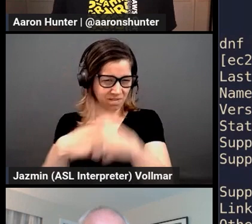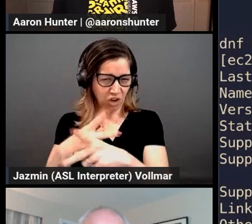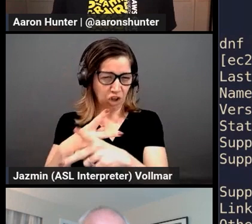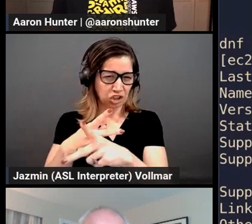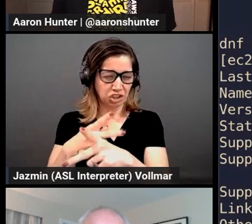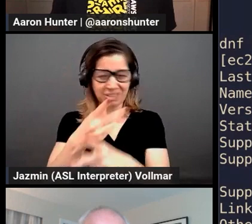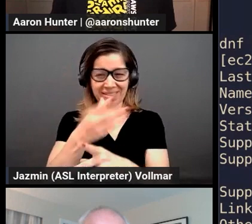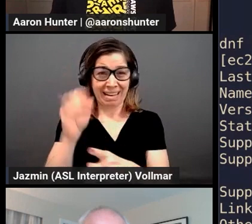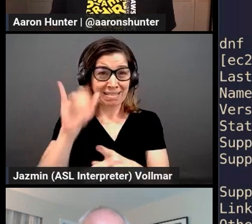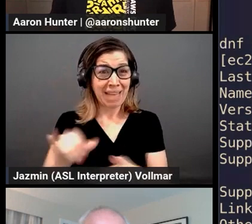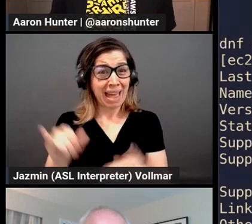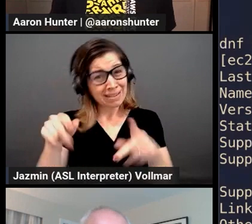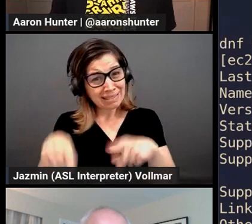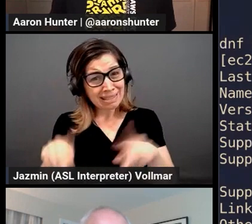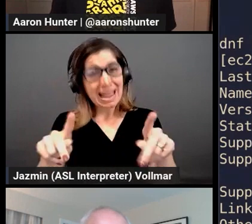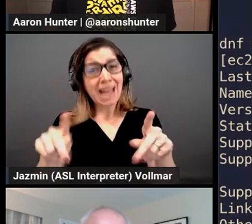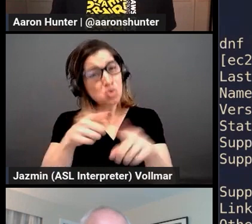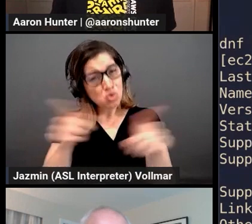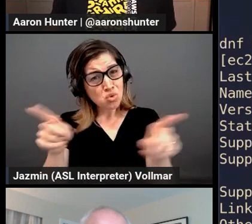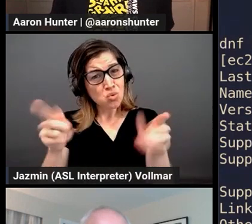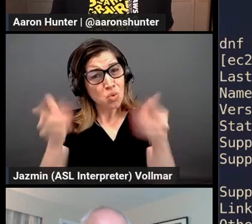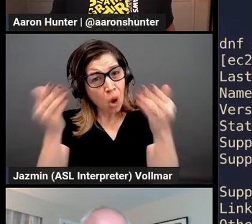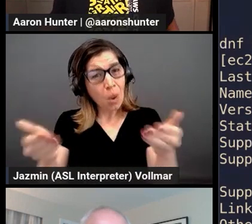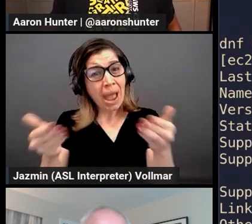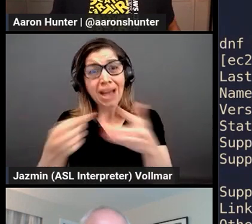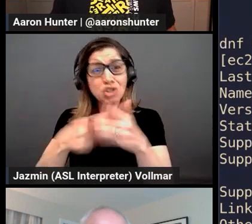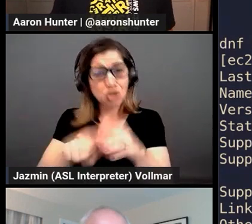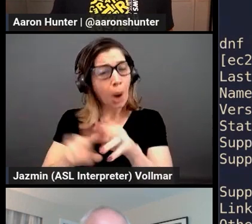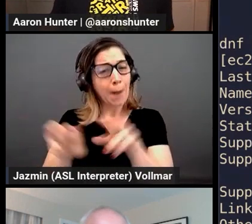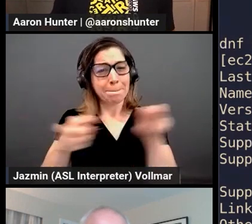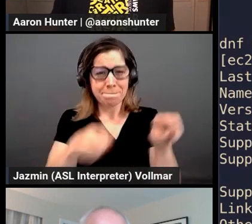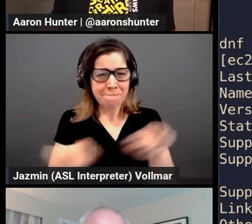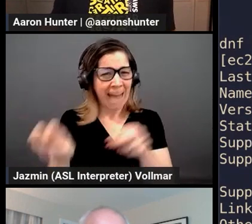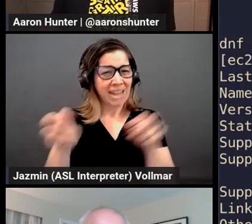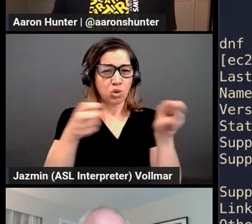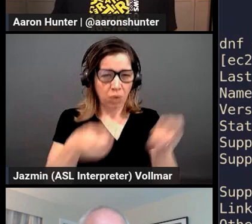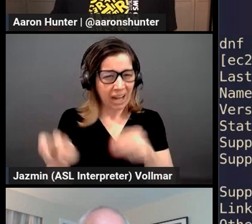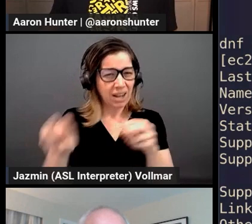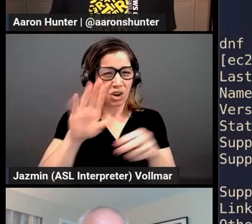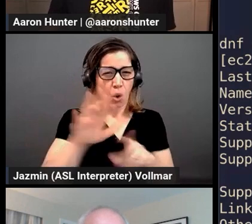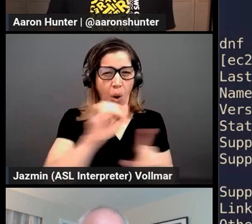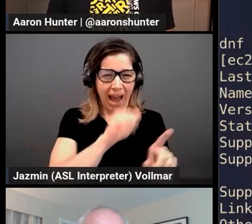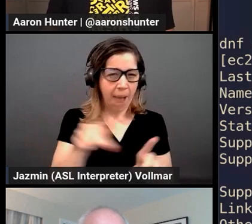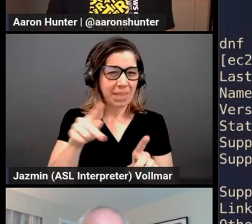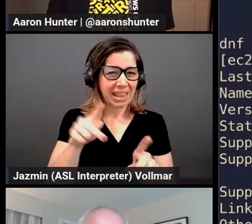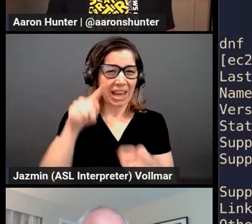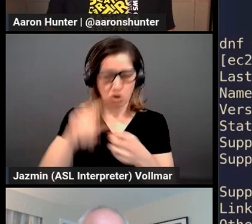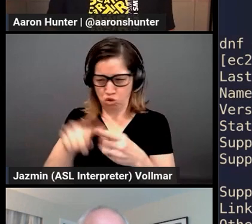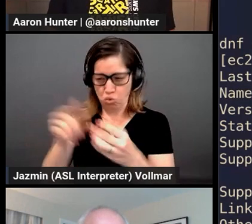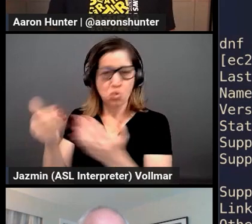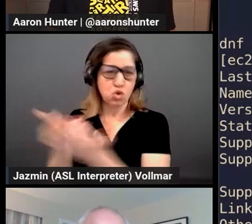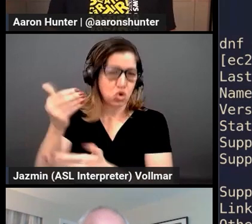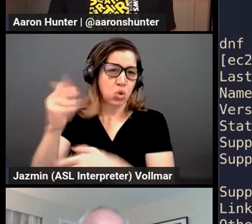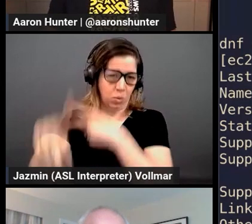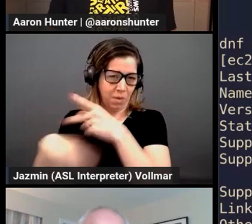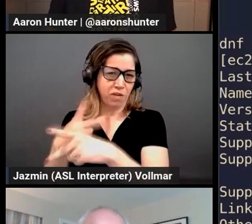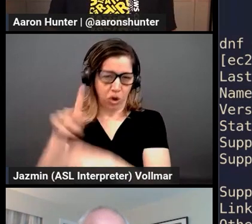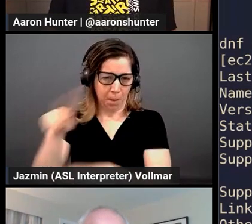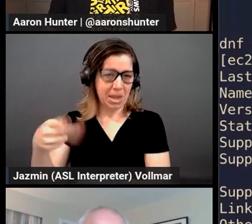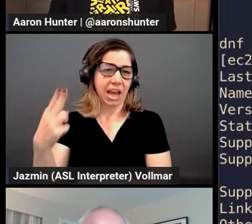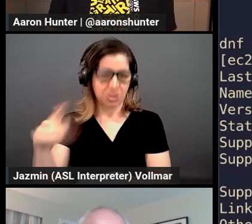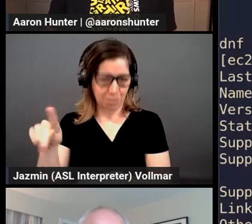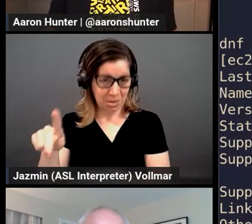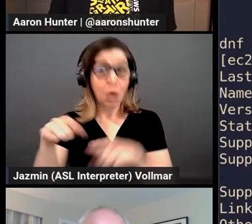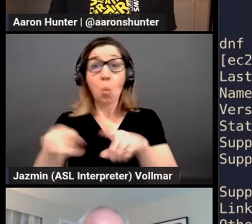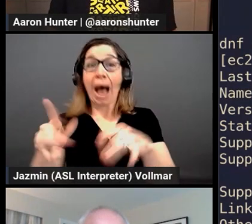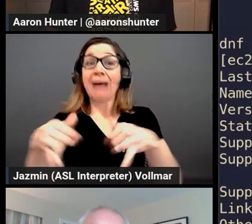that'll let you go ahead and start migrating your application to the newer version of PHP while you still